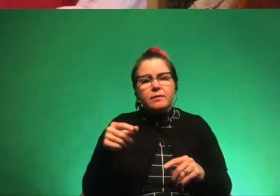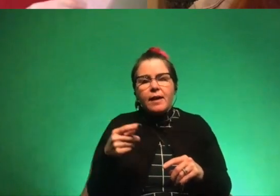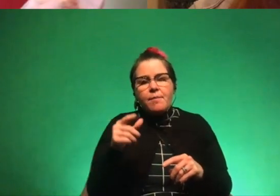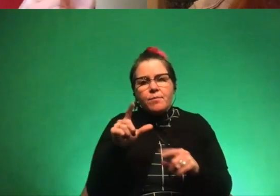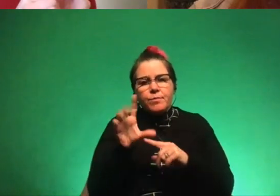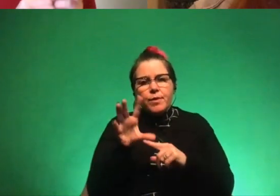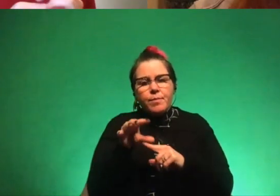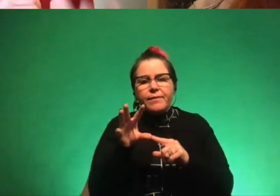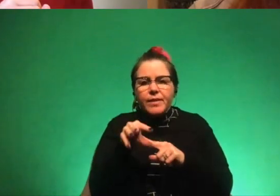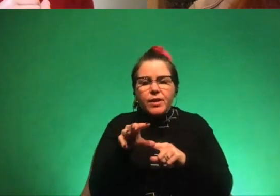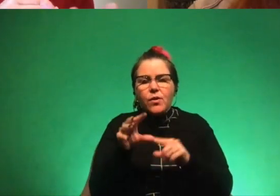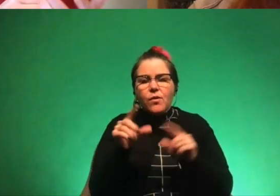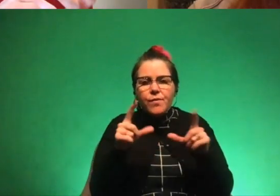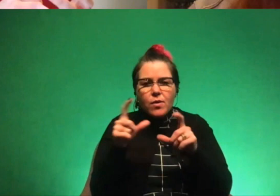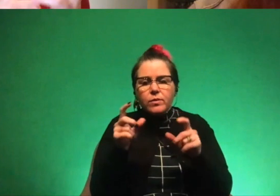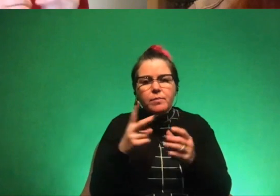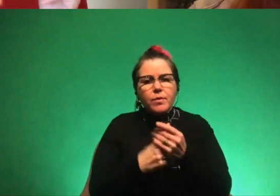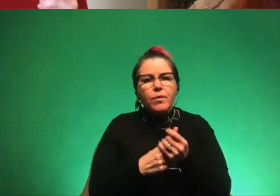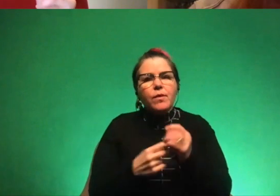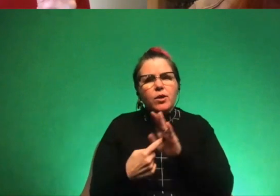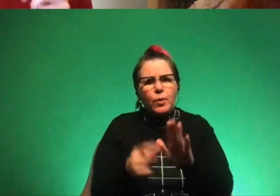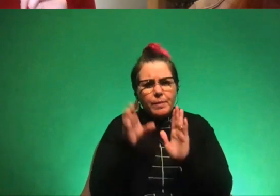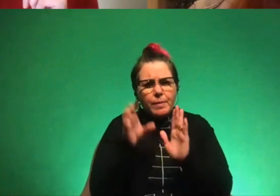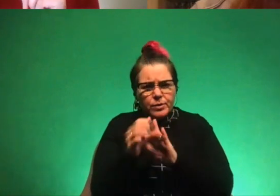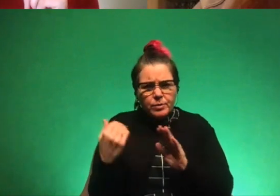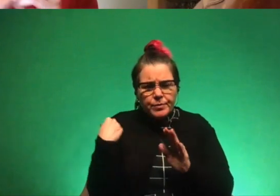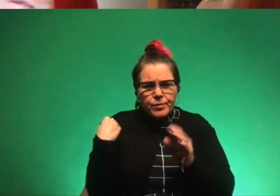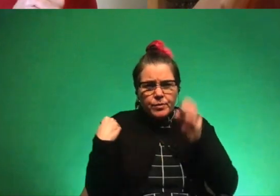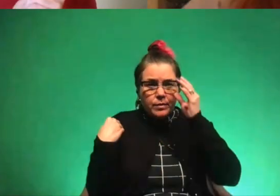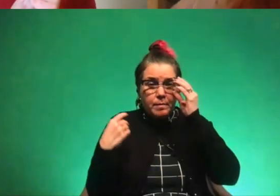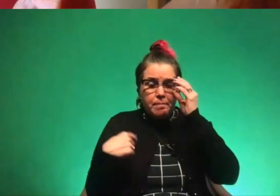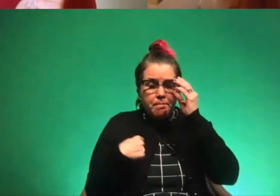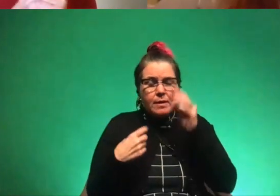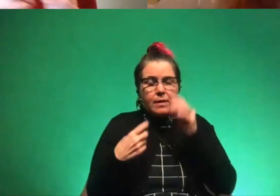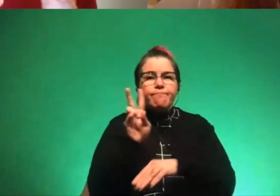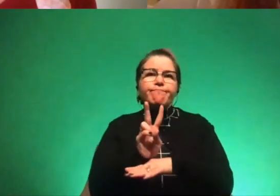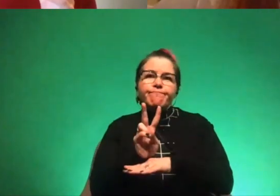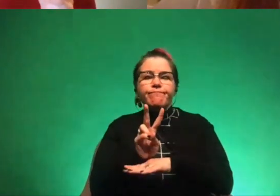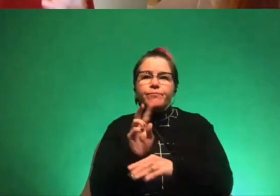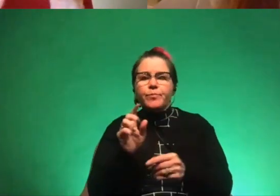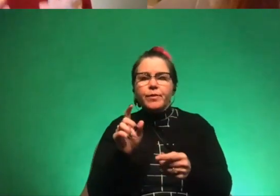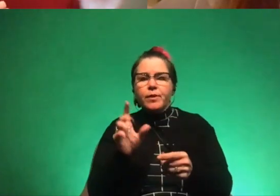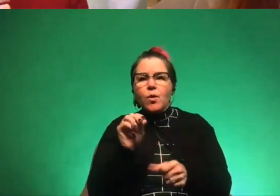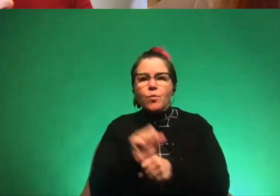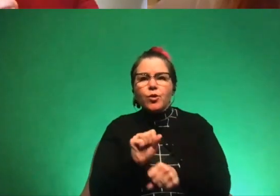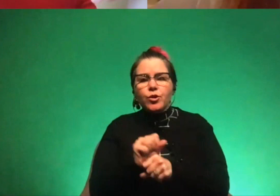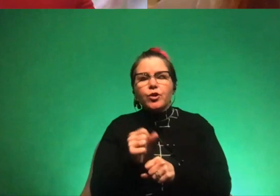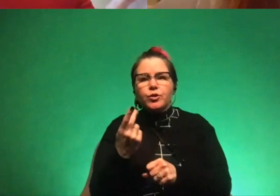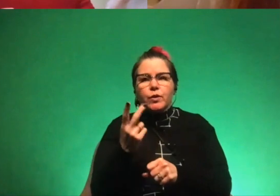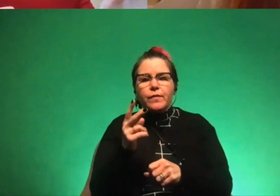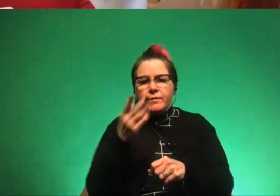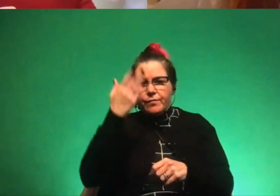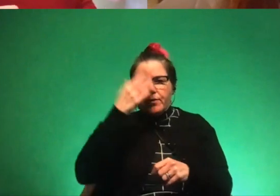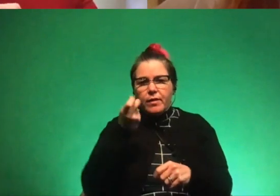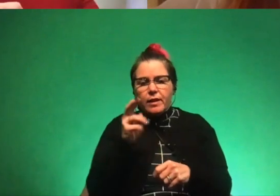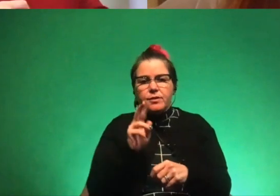that. So I showed a photo earlier of me and my colleague Jody standing in front of the glacier, you know, looking